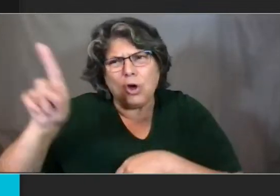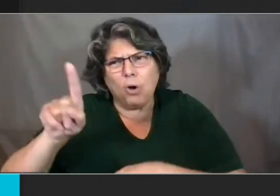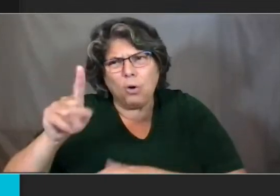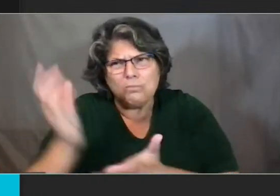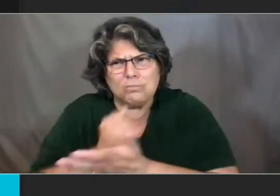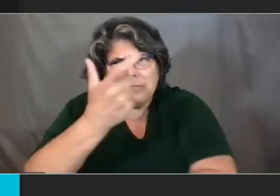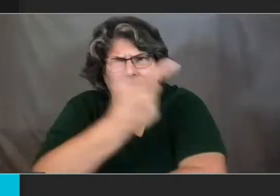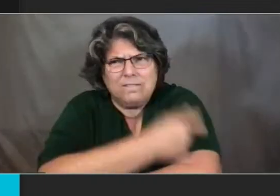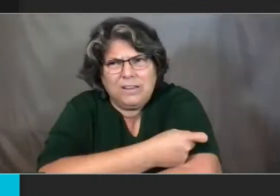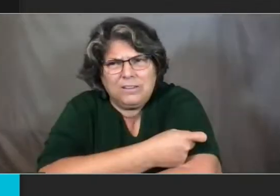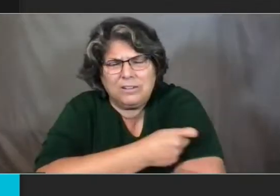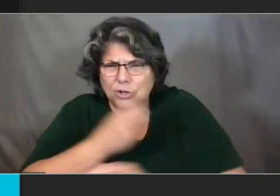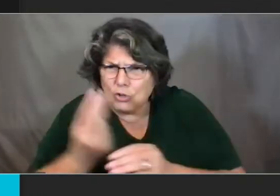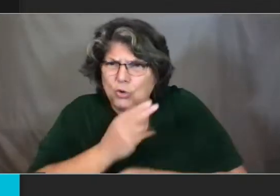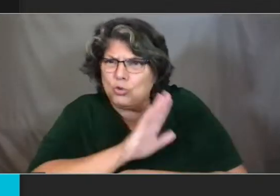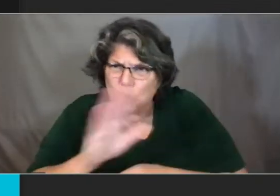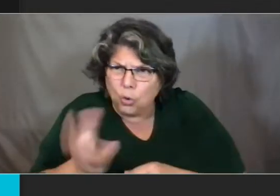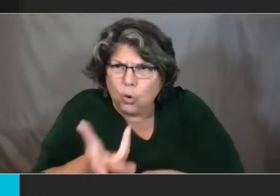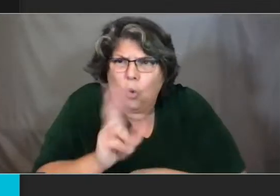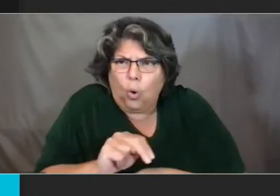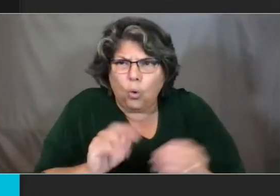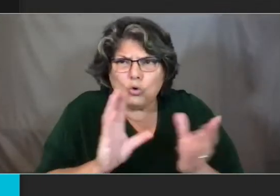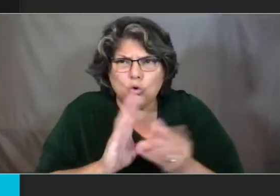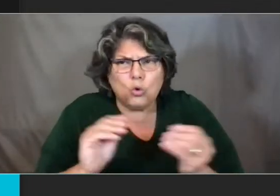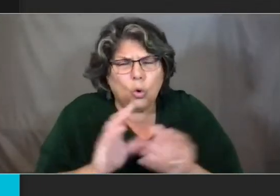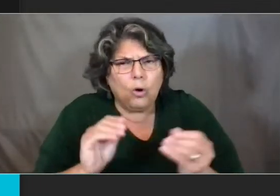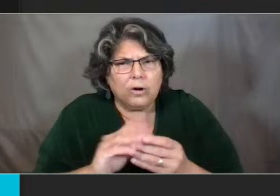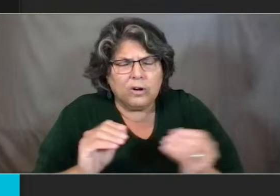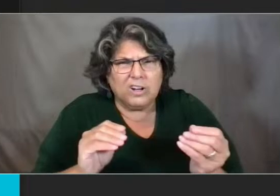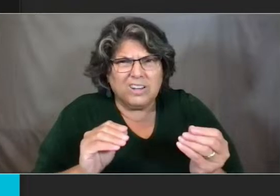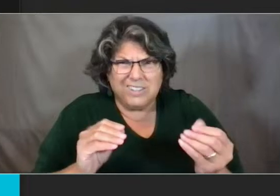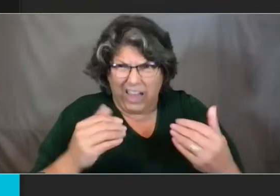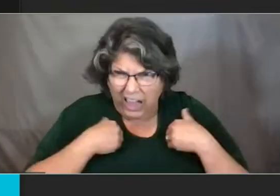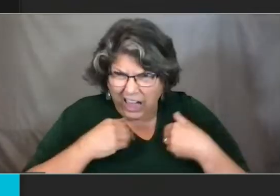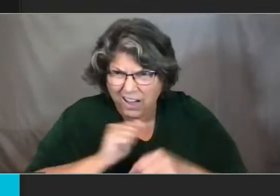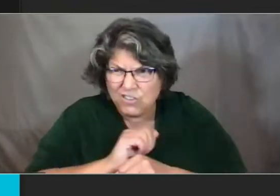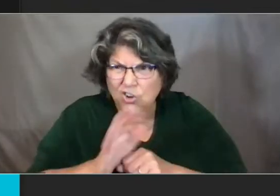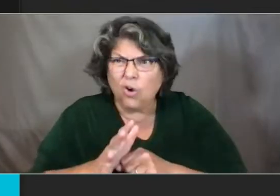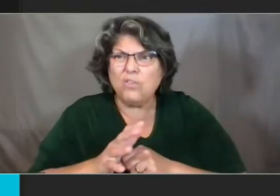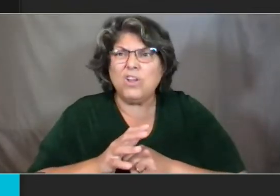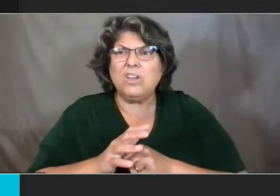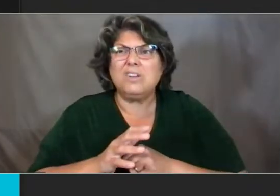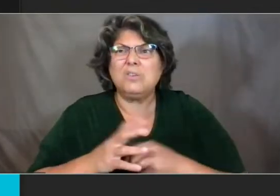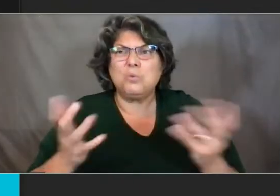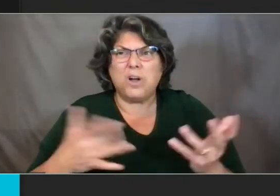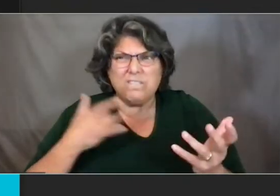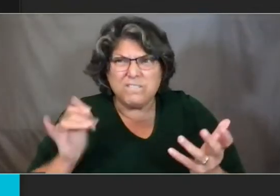your personal story of living with a COVID infection to